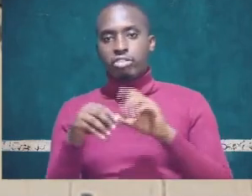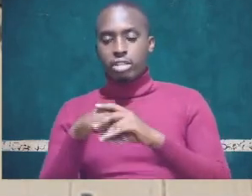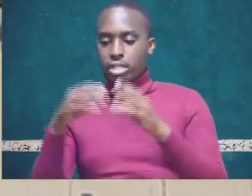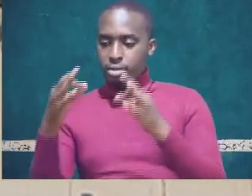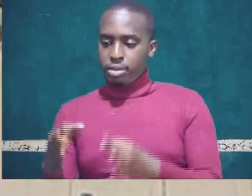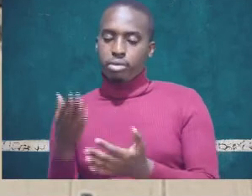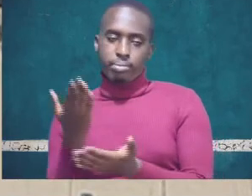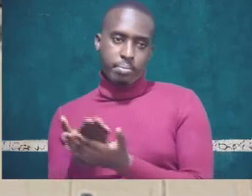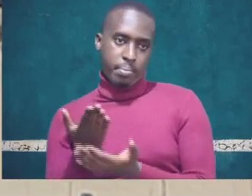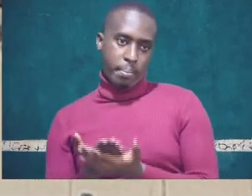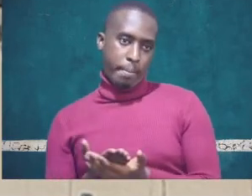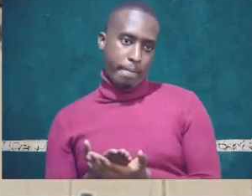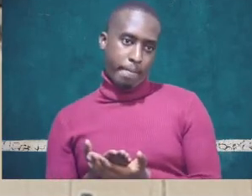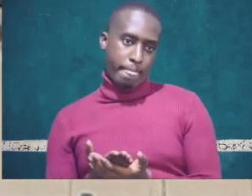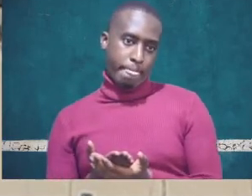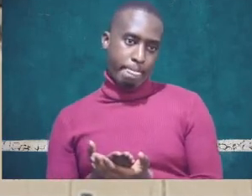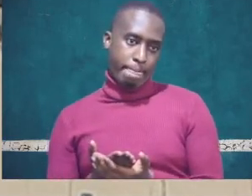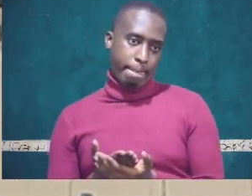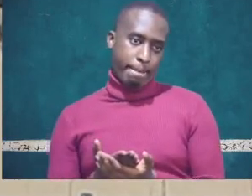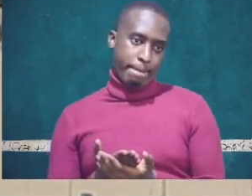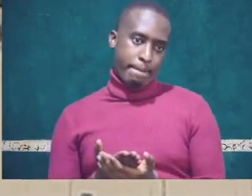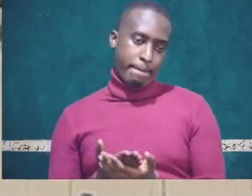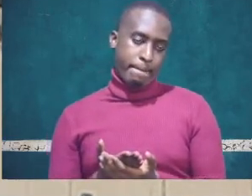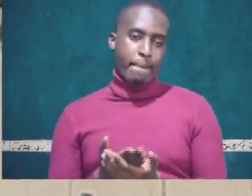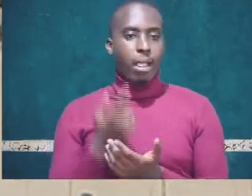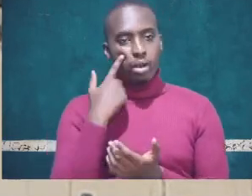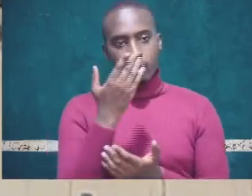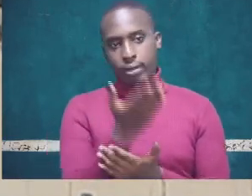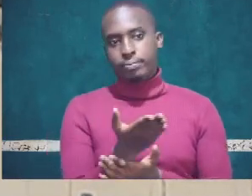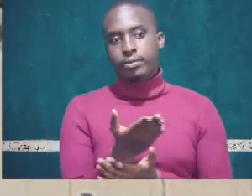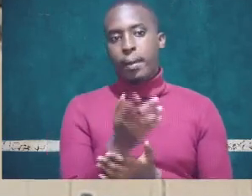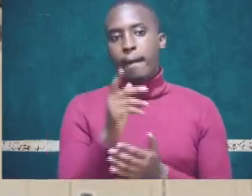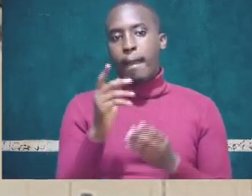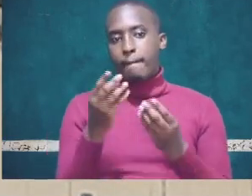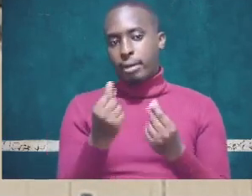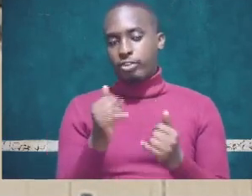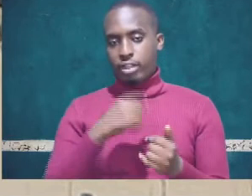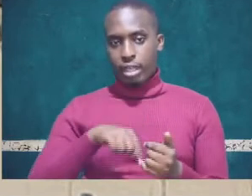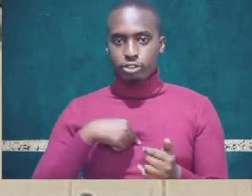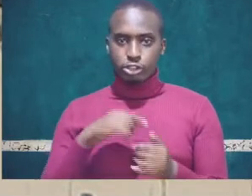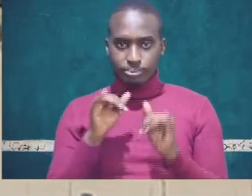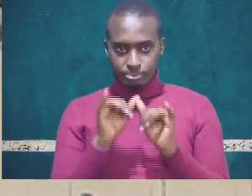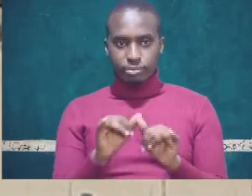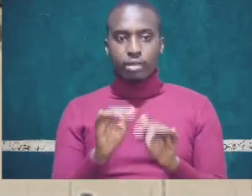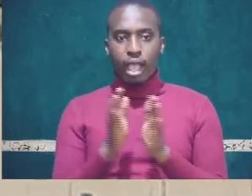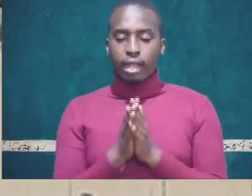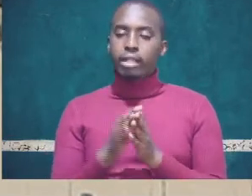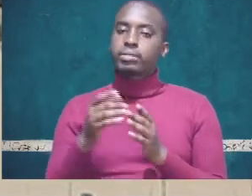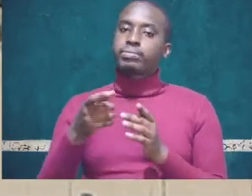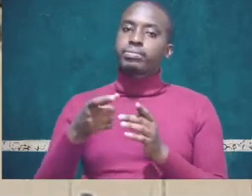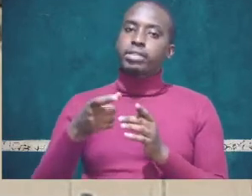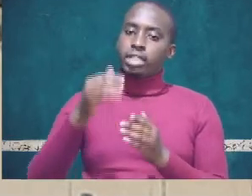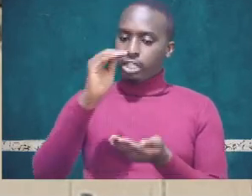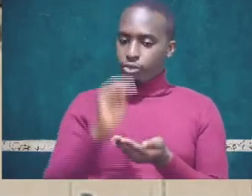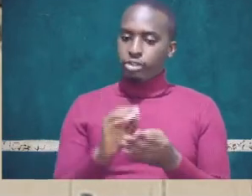I want you to ask yourself, look at this. Our price is constant, and you have a decrease in demand. So can you